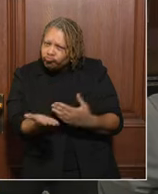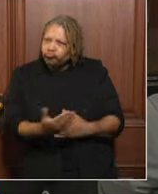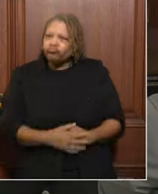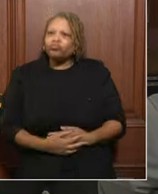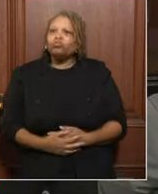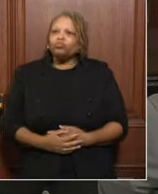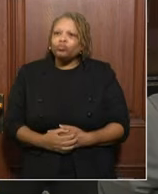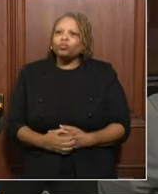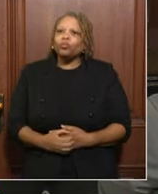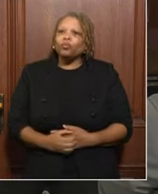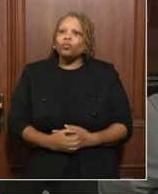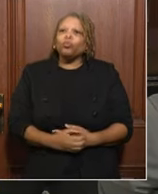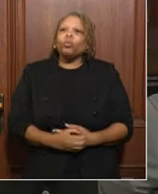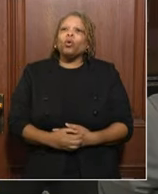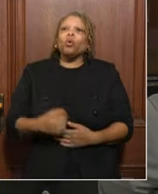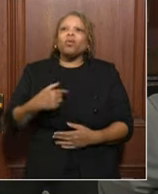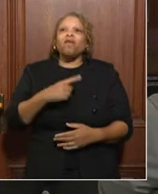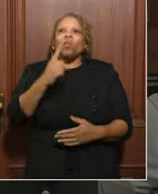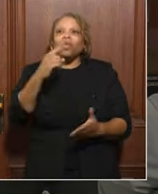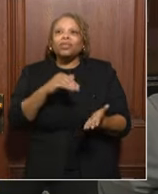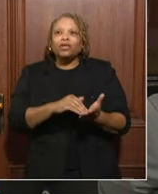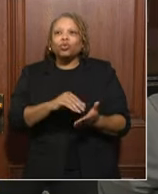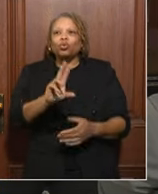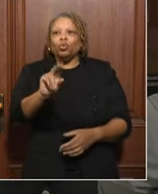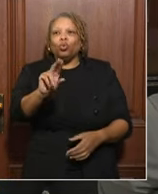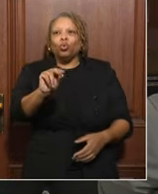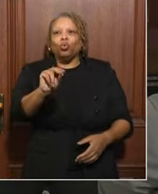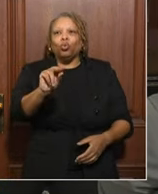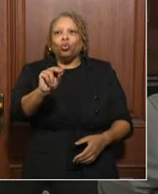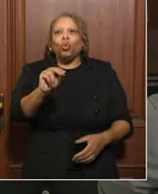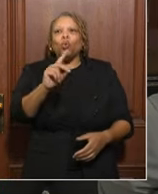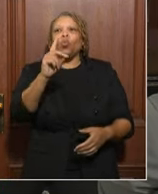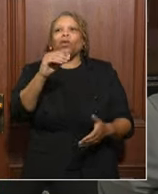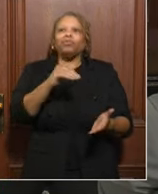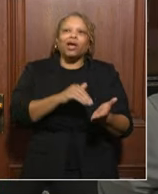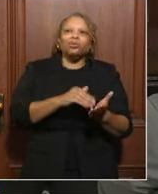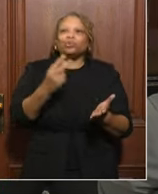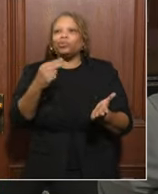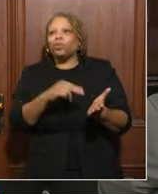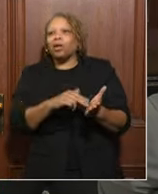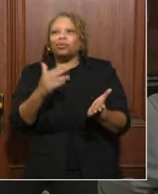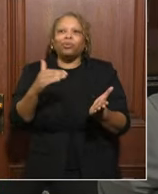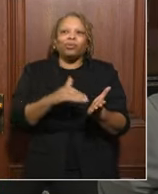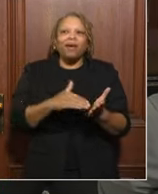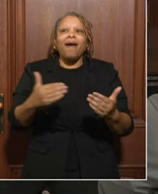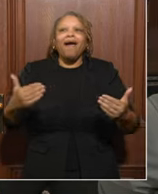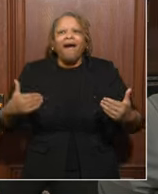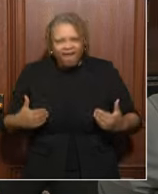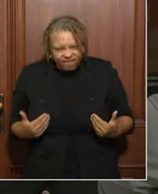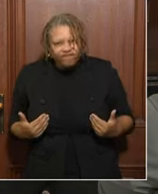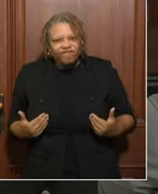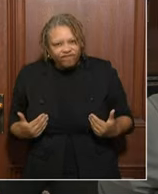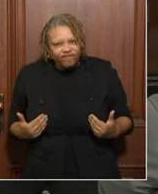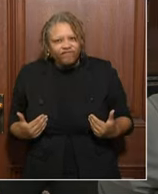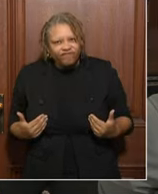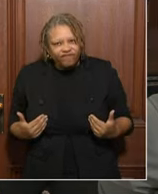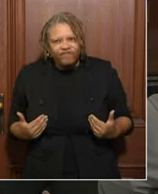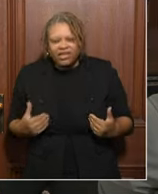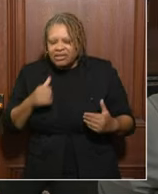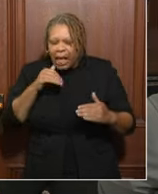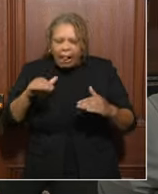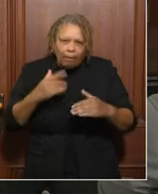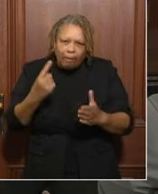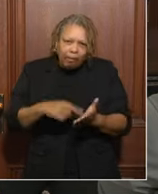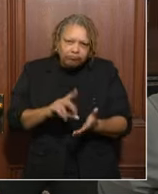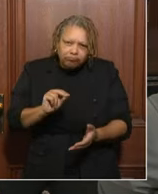More than thousands. Thousands. Do you have a target number that you're looking for? And We were what was the looking number for- last year that you had, or last